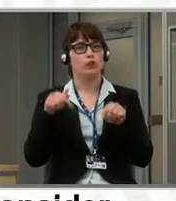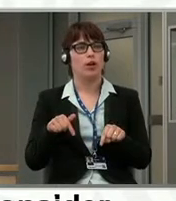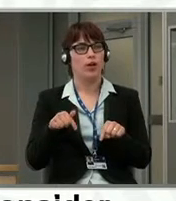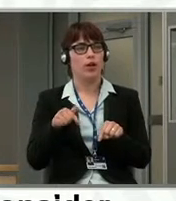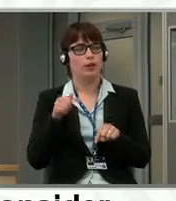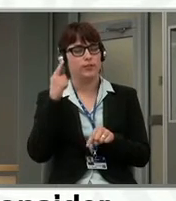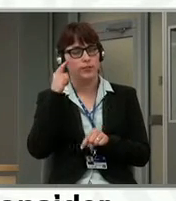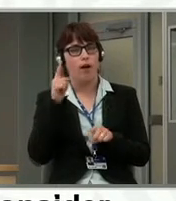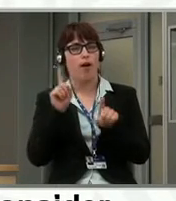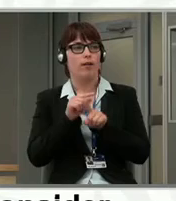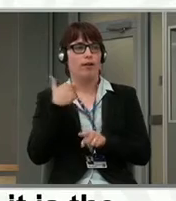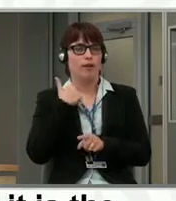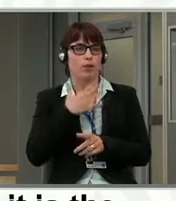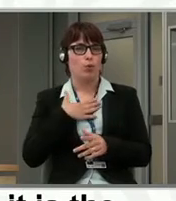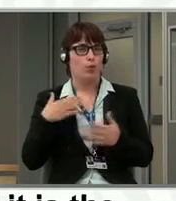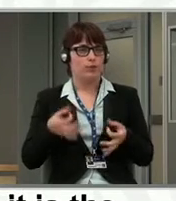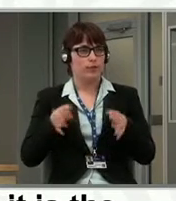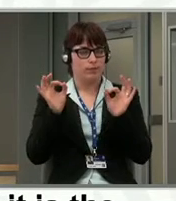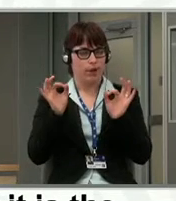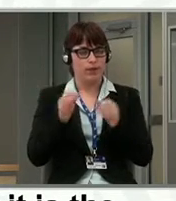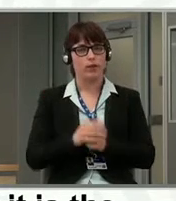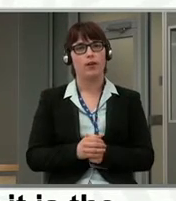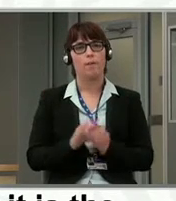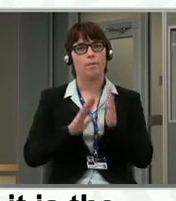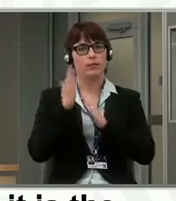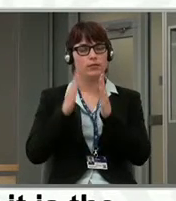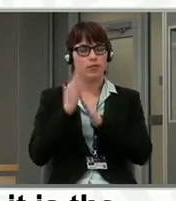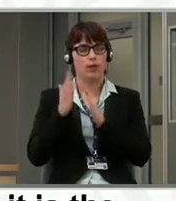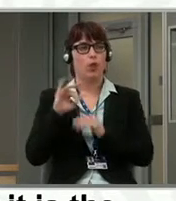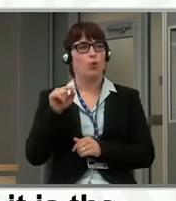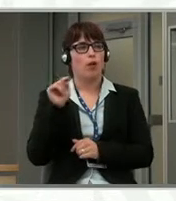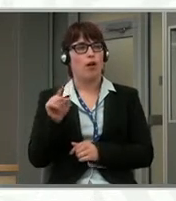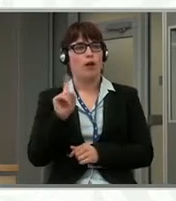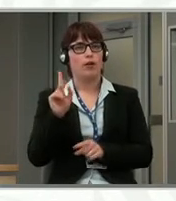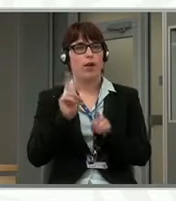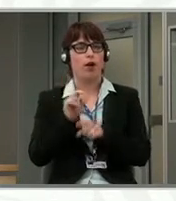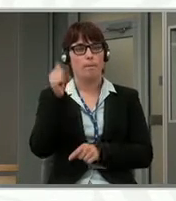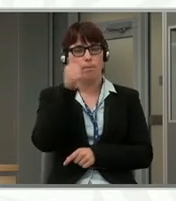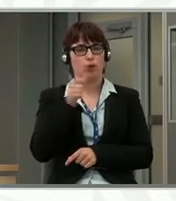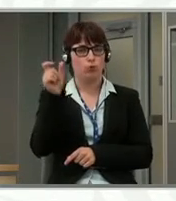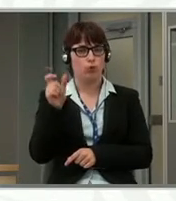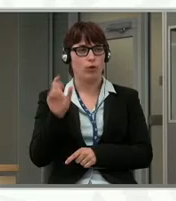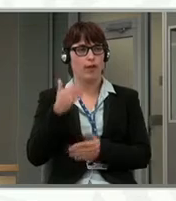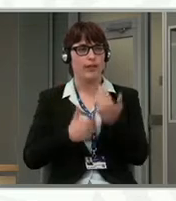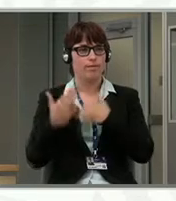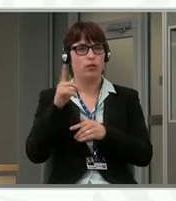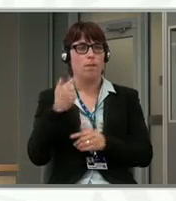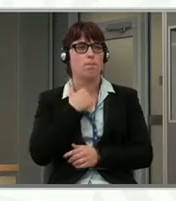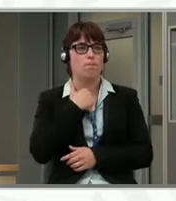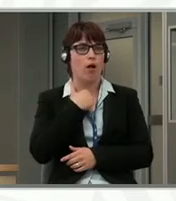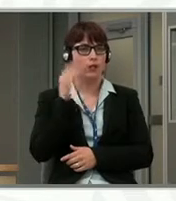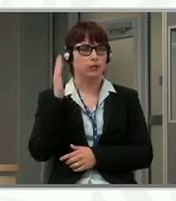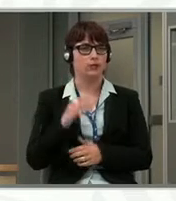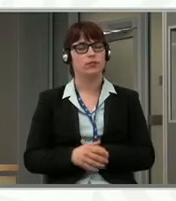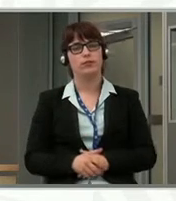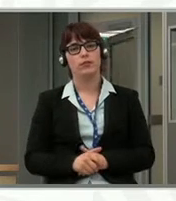the voice of persons with disability. We can see that we work